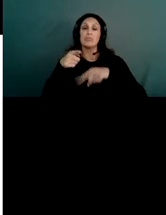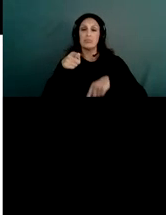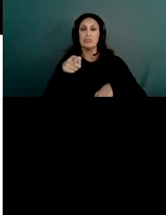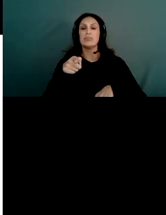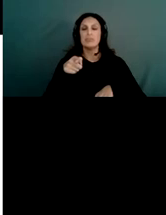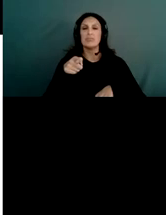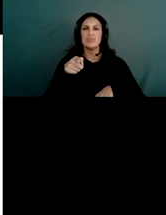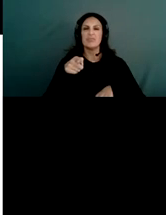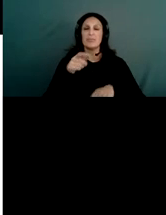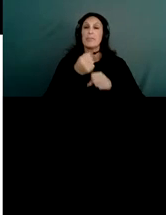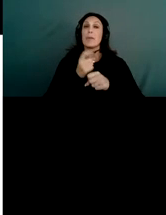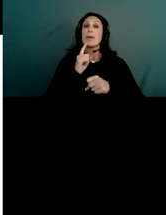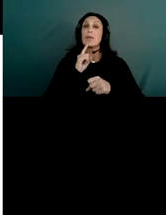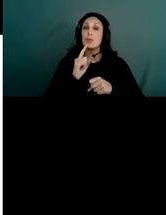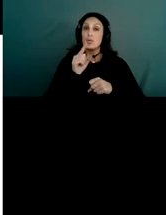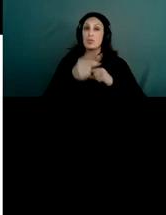bit later in our program.